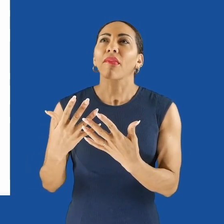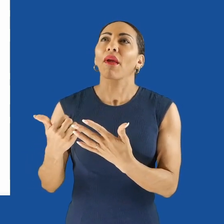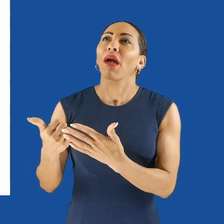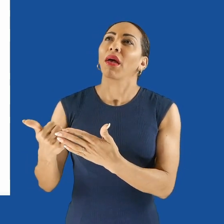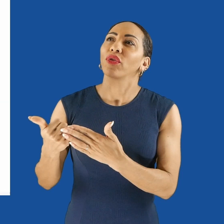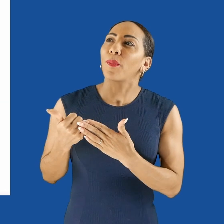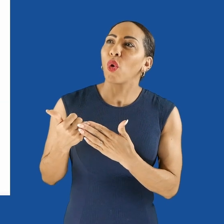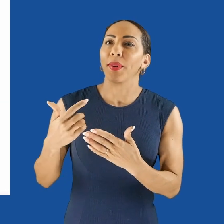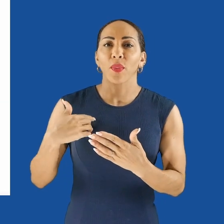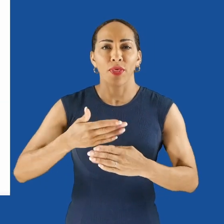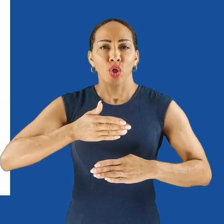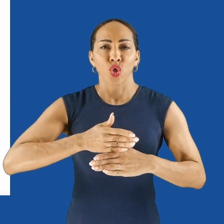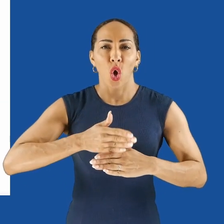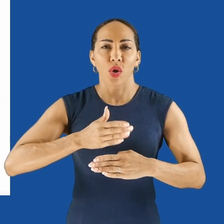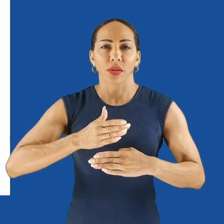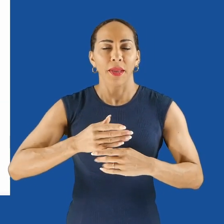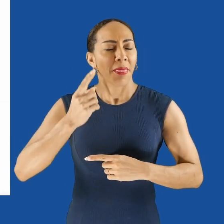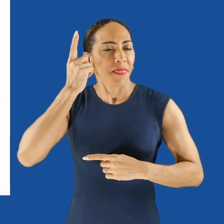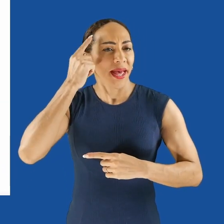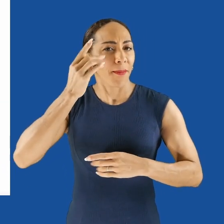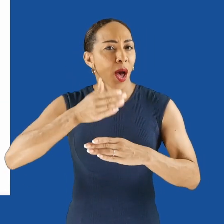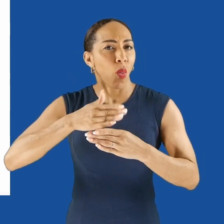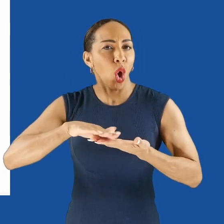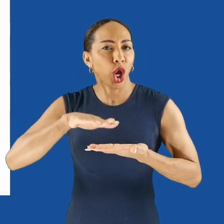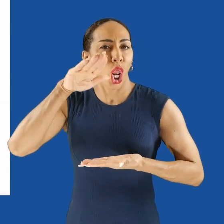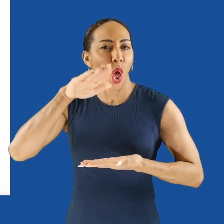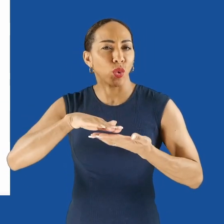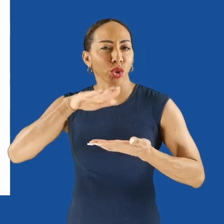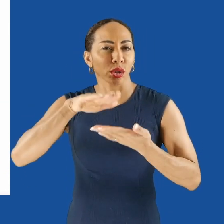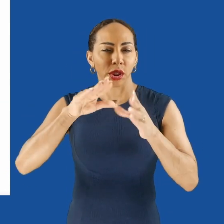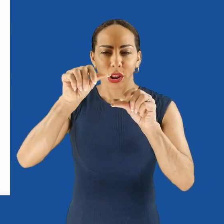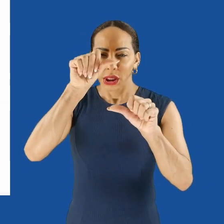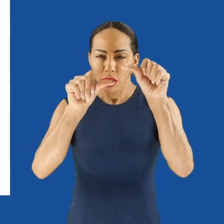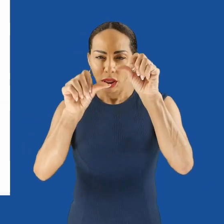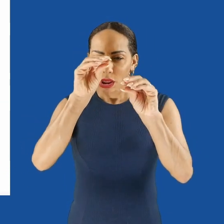set tasks and think through my workload.